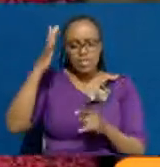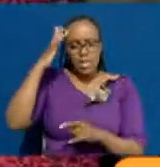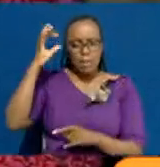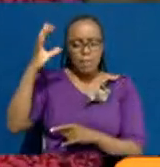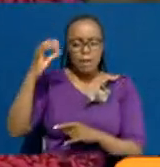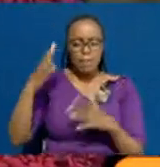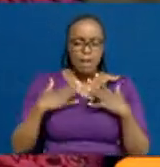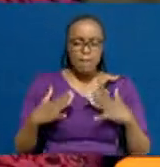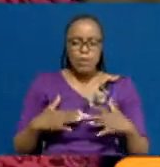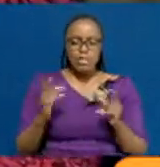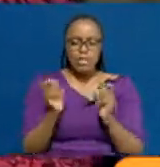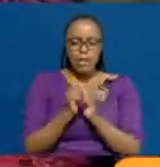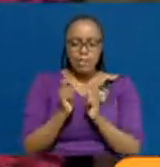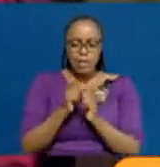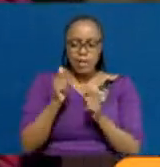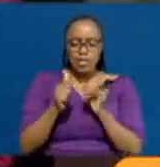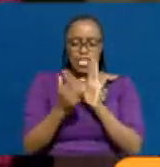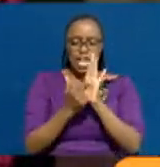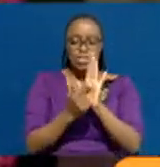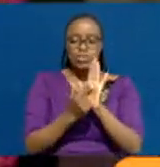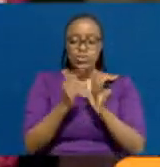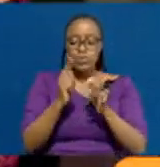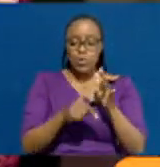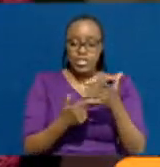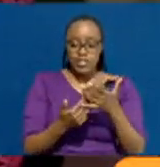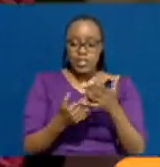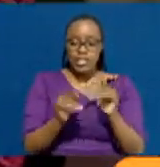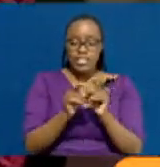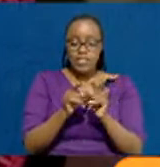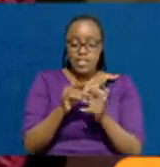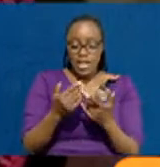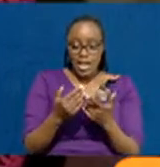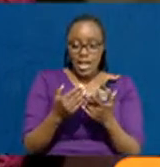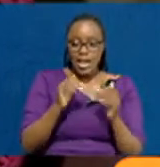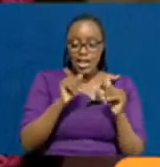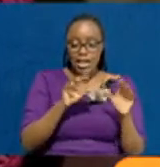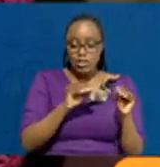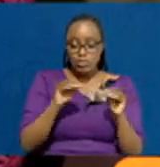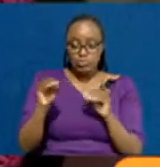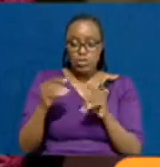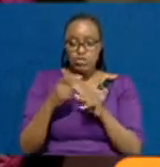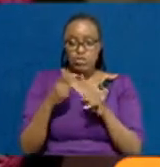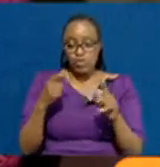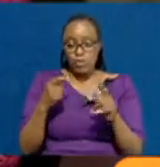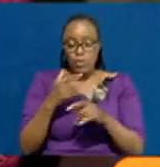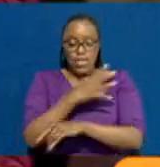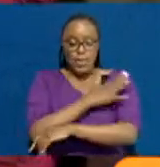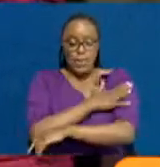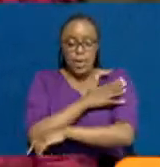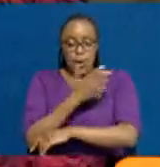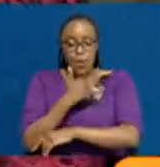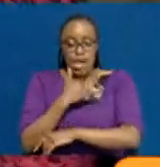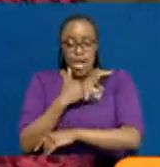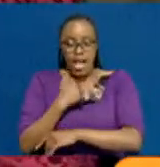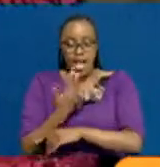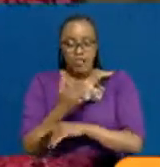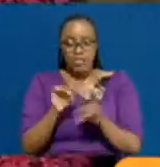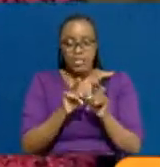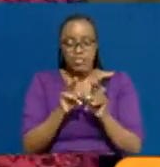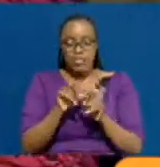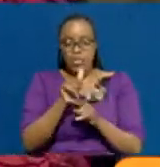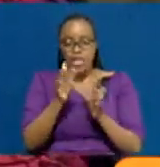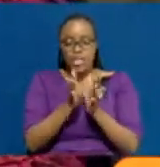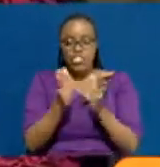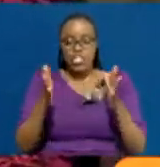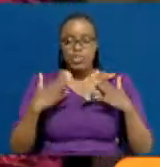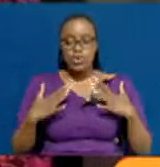develop body aches, which is just a sign that the immune response has moved away from the arm where the vaccine was delivered to the rest of the